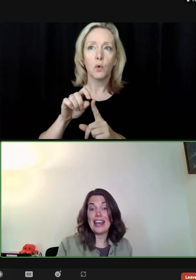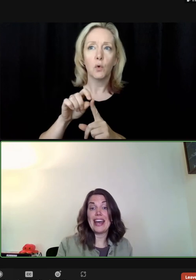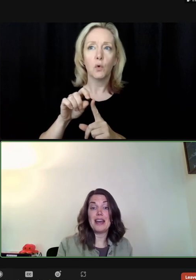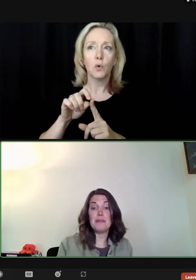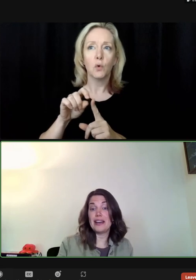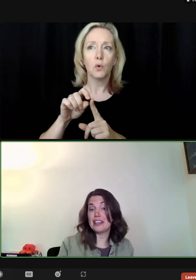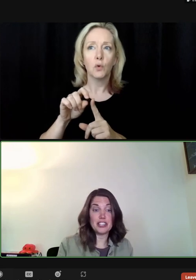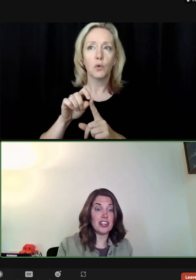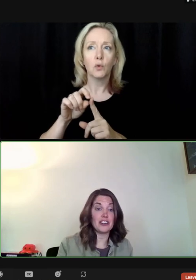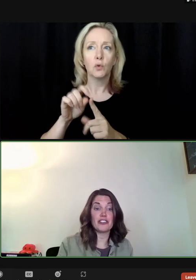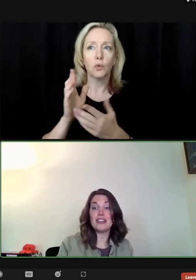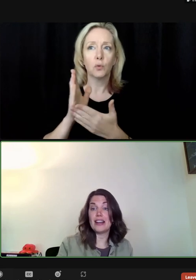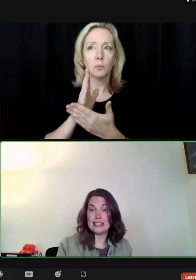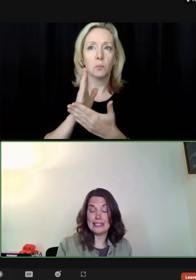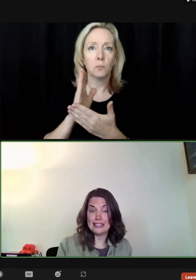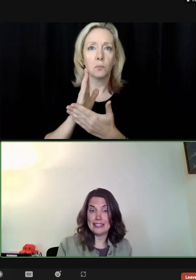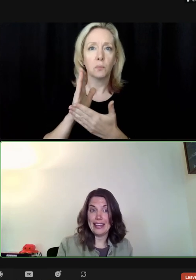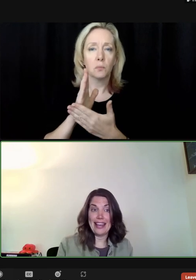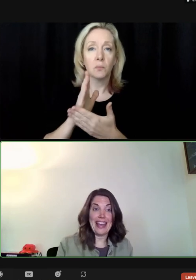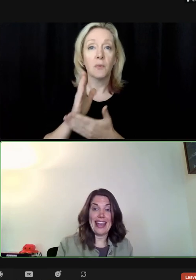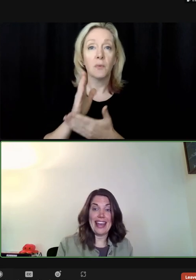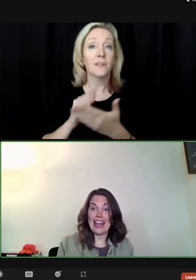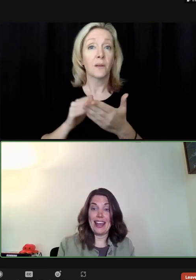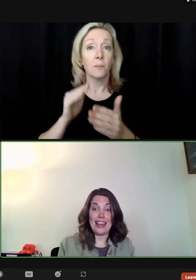minute, and many can reach 190.